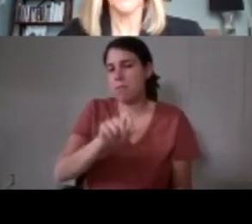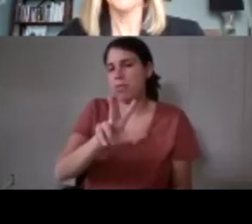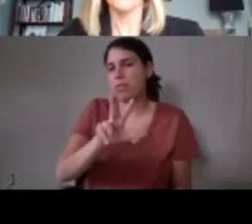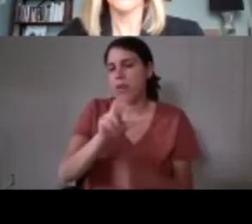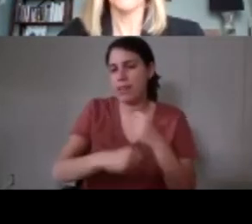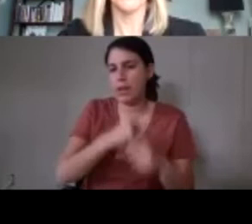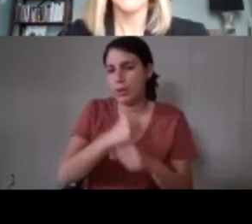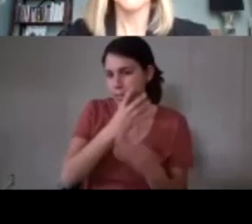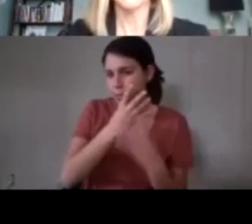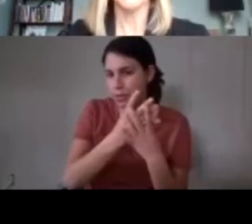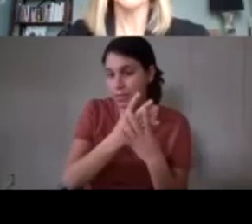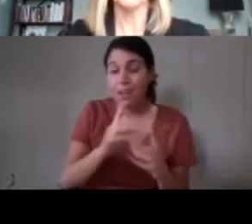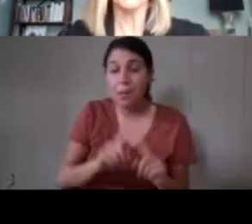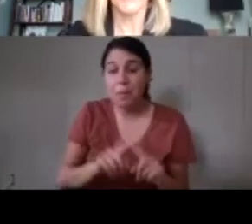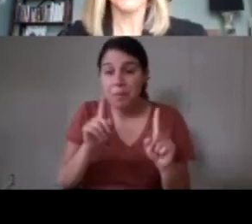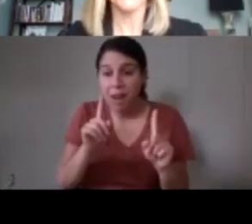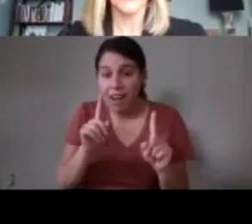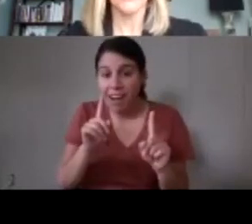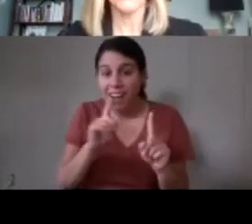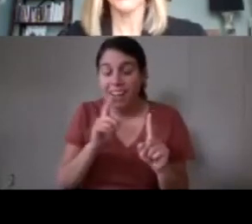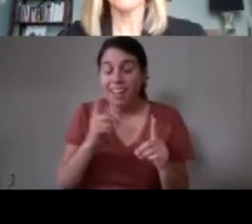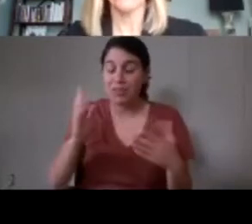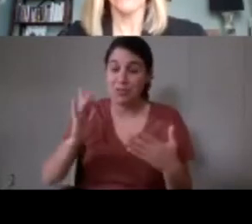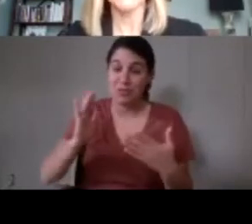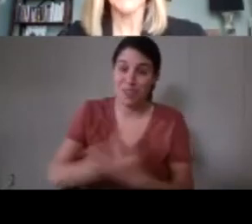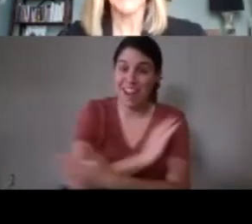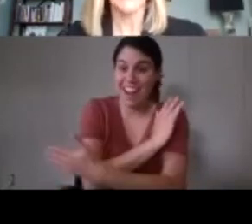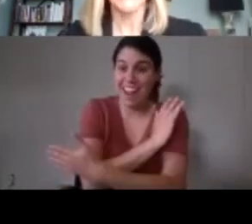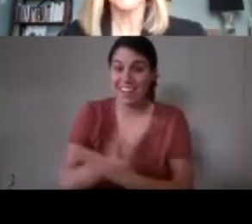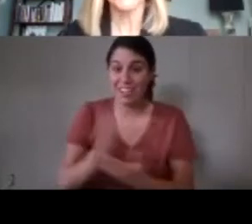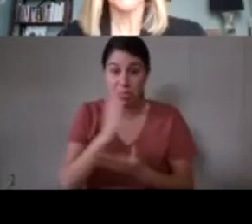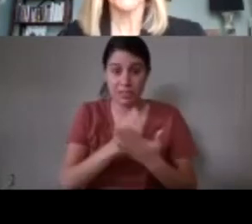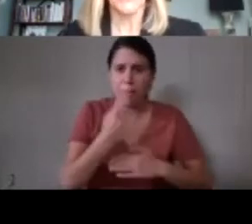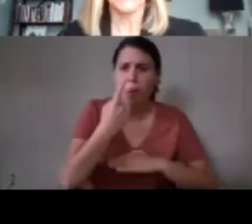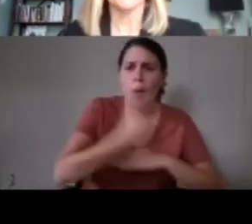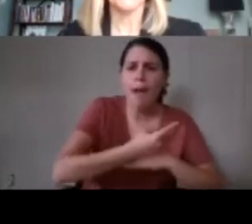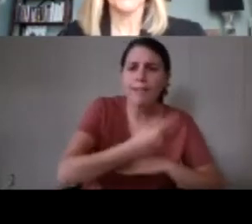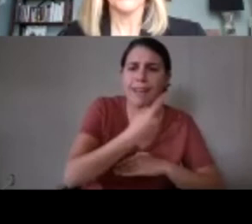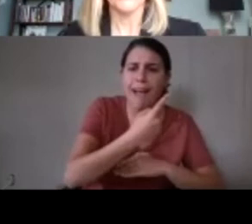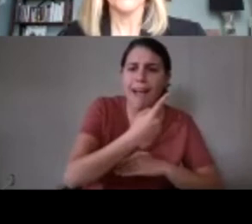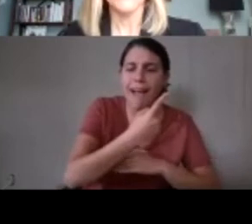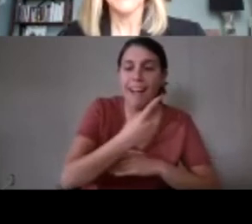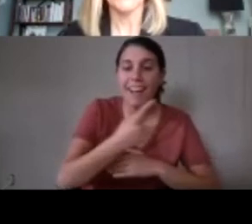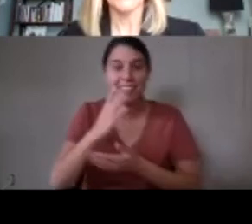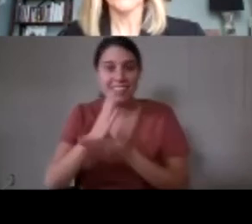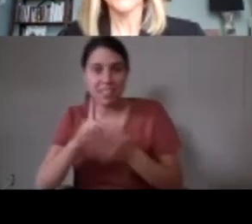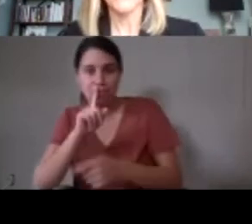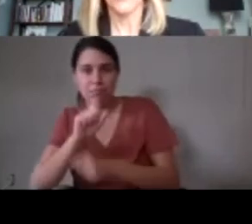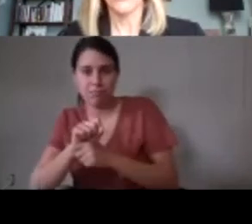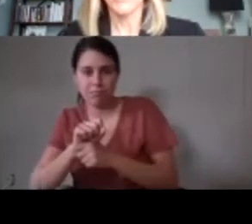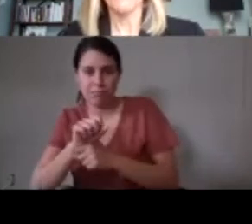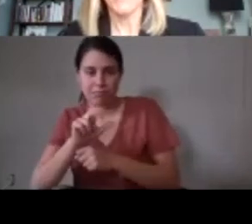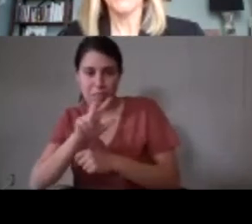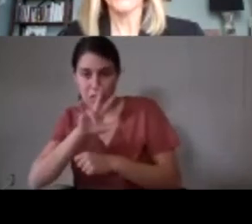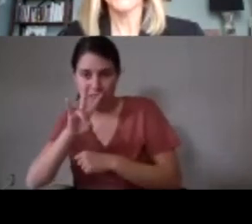prison. However, there's a huge range there, ranging from 1 day to nearly 37 years that